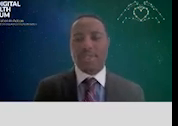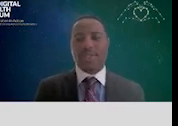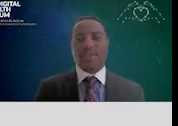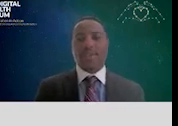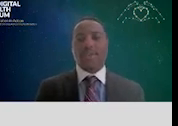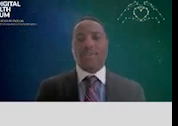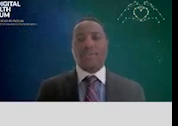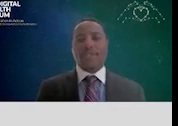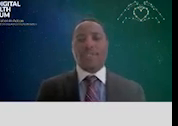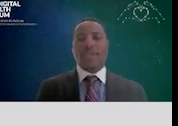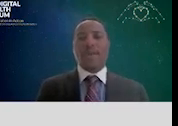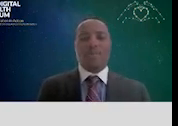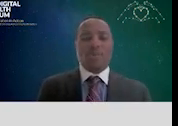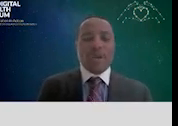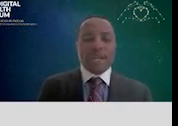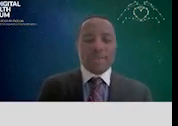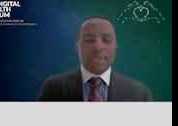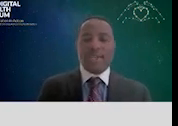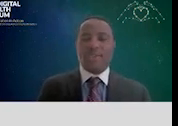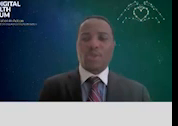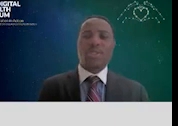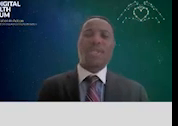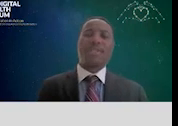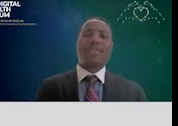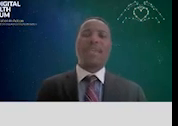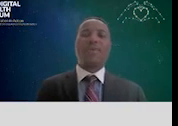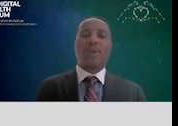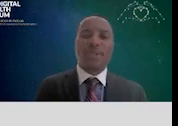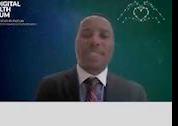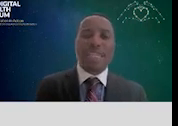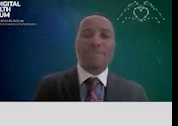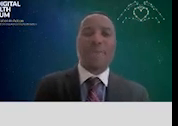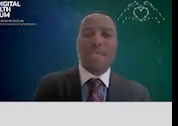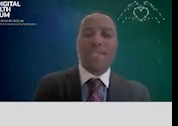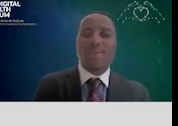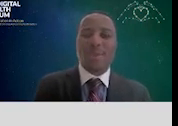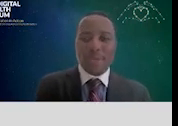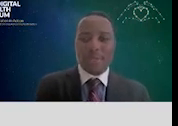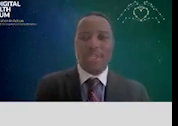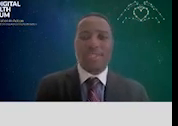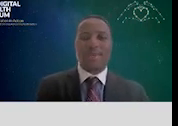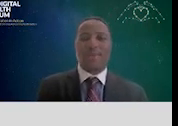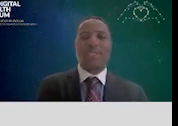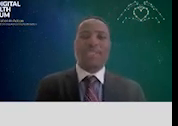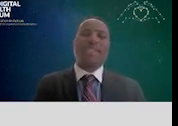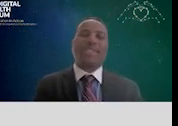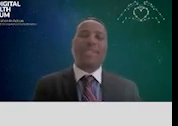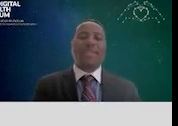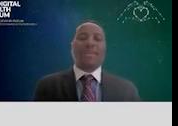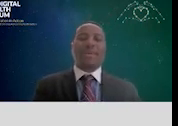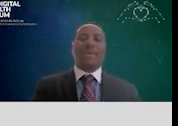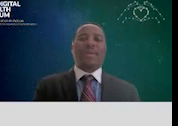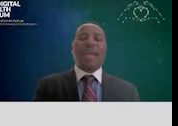attachment. These are providers that are trusted. They want to give care to their patients. So this is